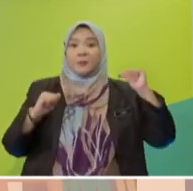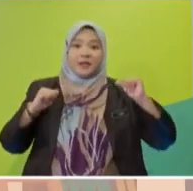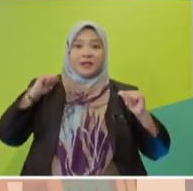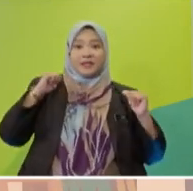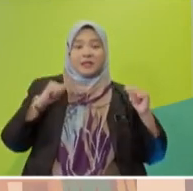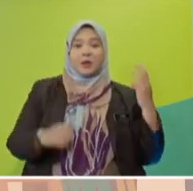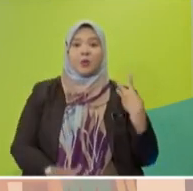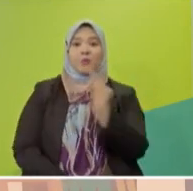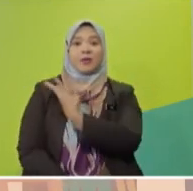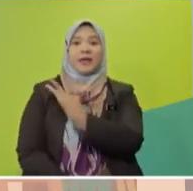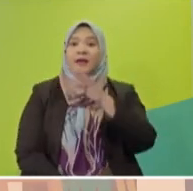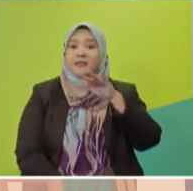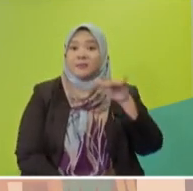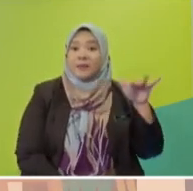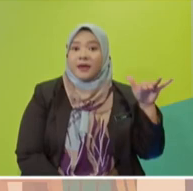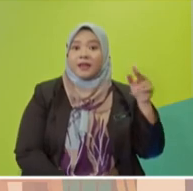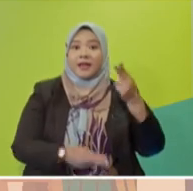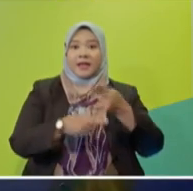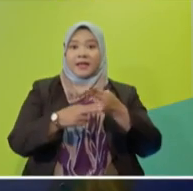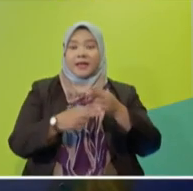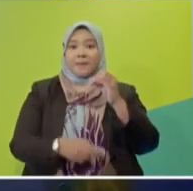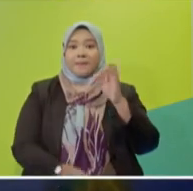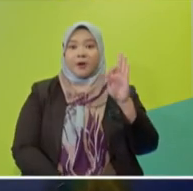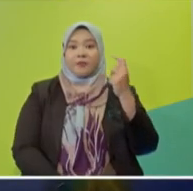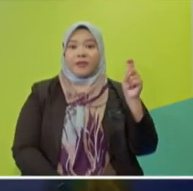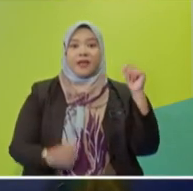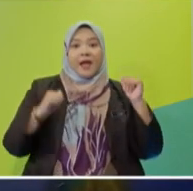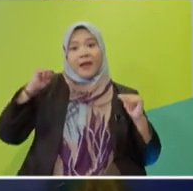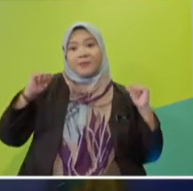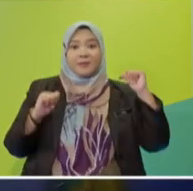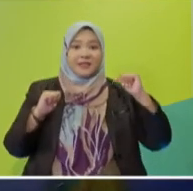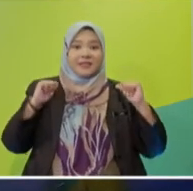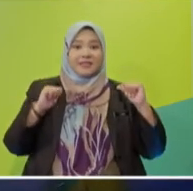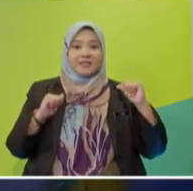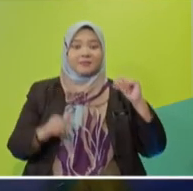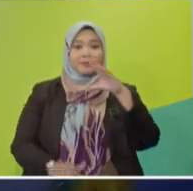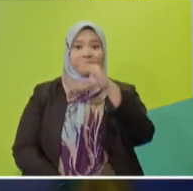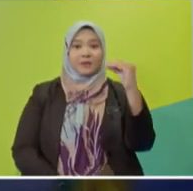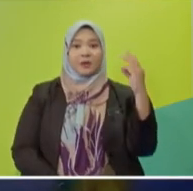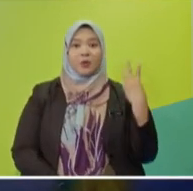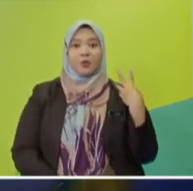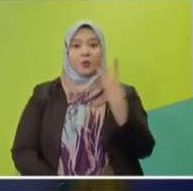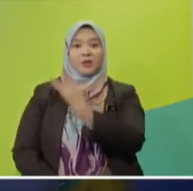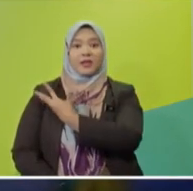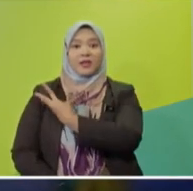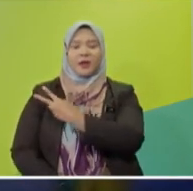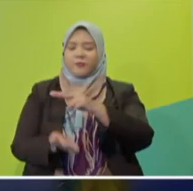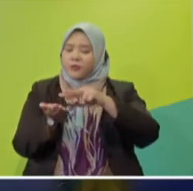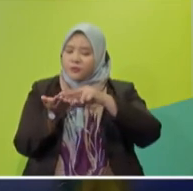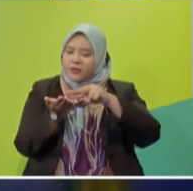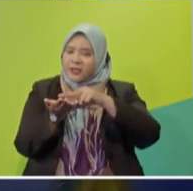been fulfilled. And how did all my friends do today, teacher, for today's they lesson? They have done very, very well and I'm very